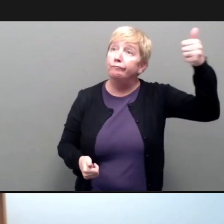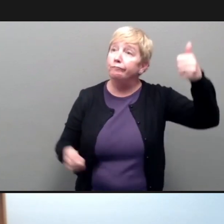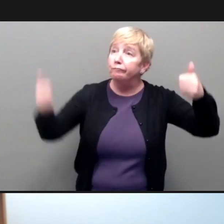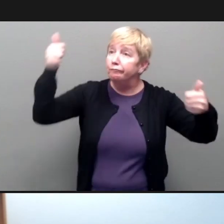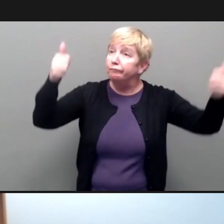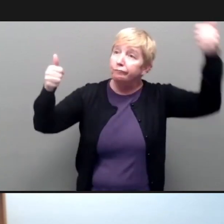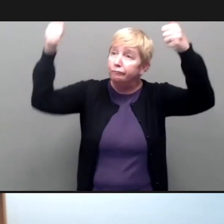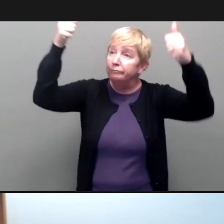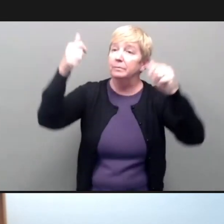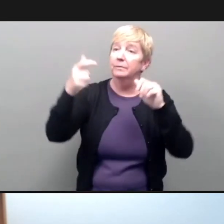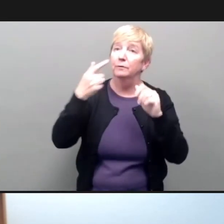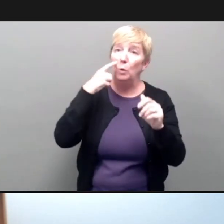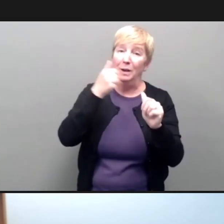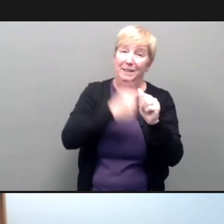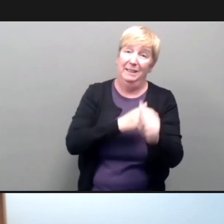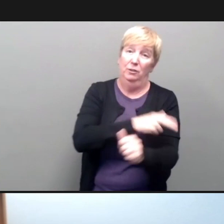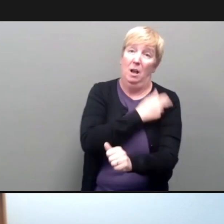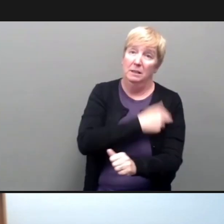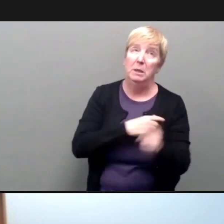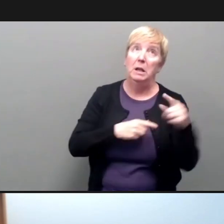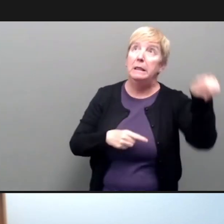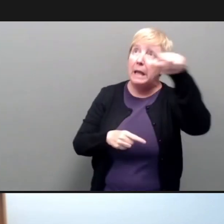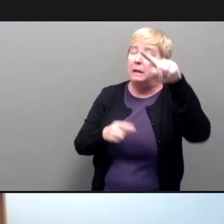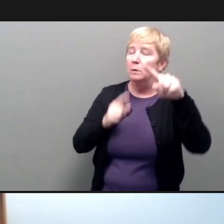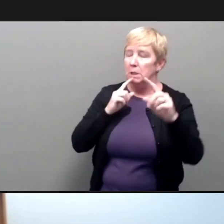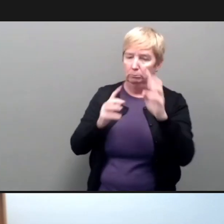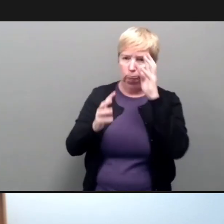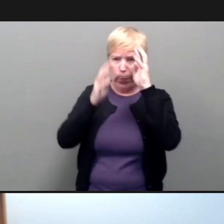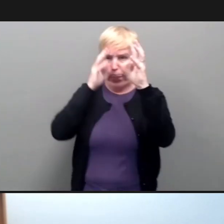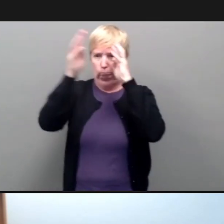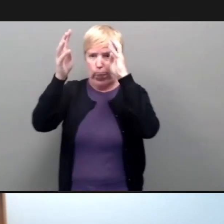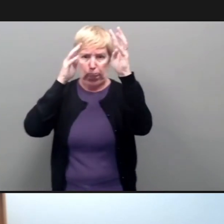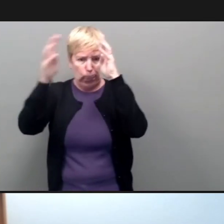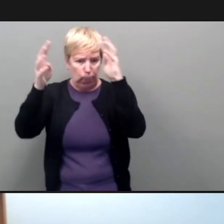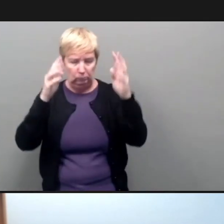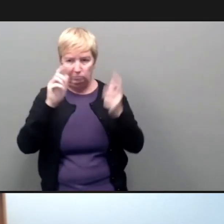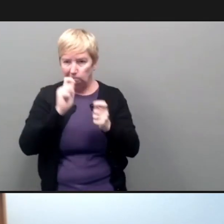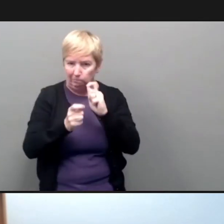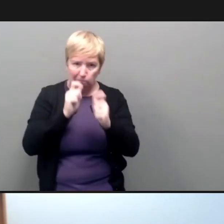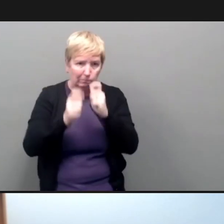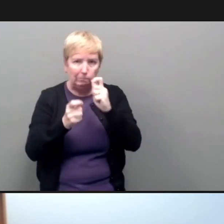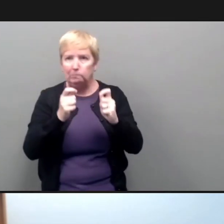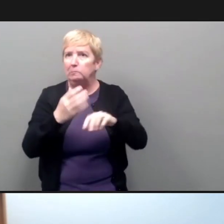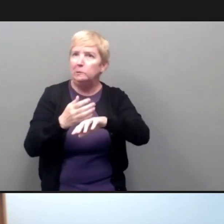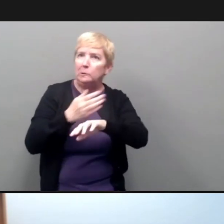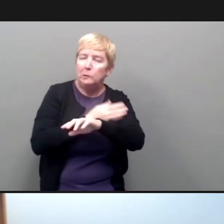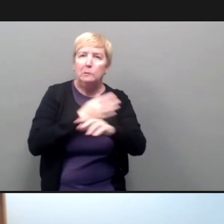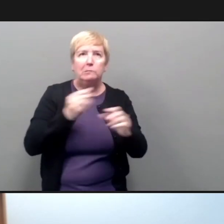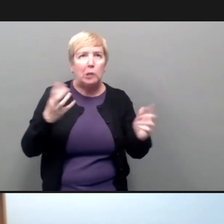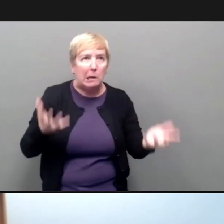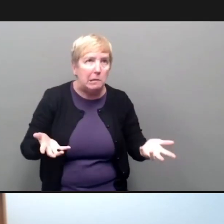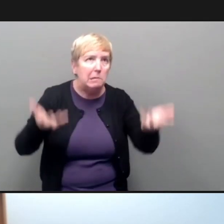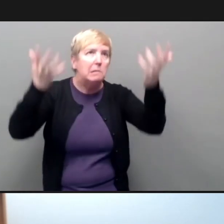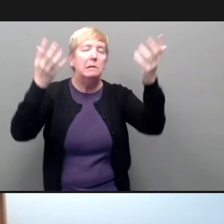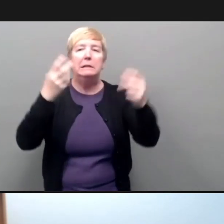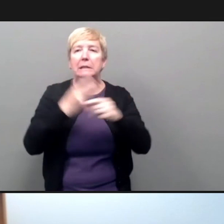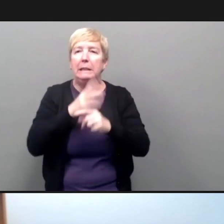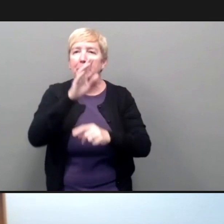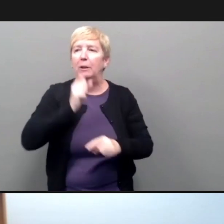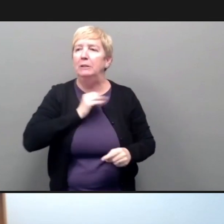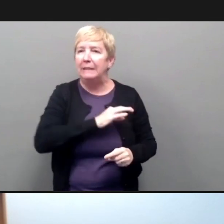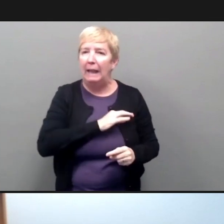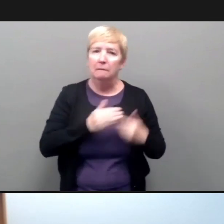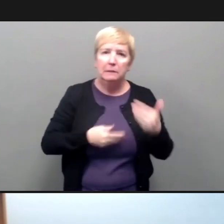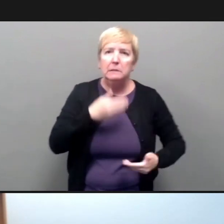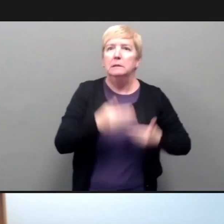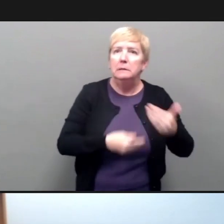creative, doing everything they can possibly think of to keep the morale of their staff up and keep people